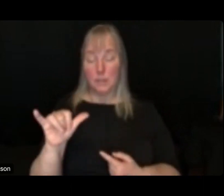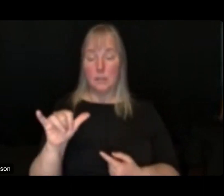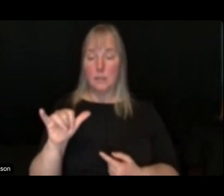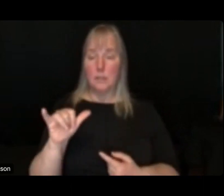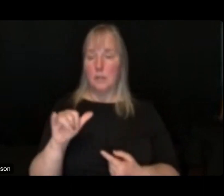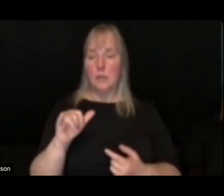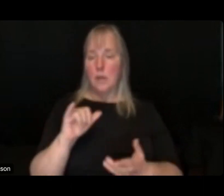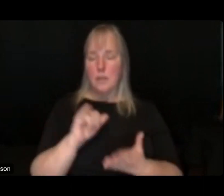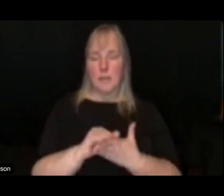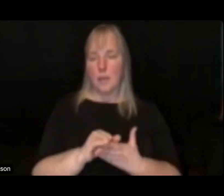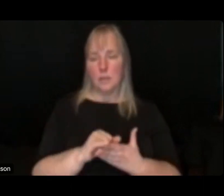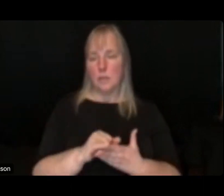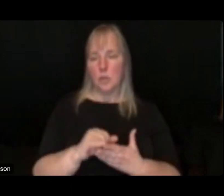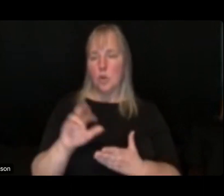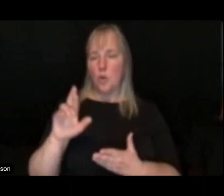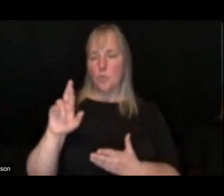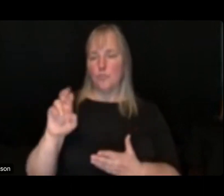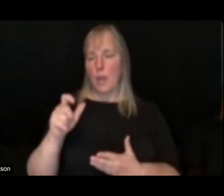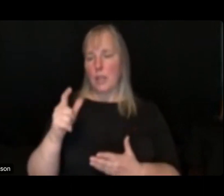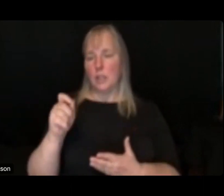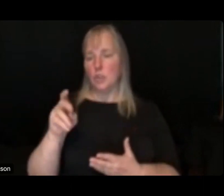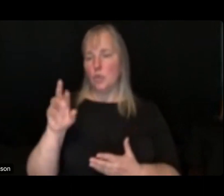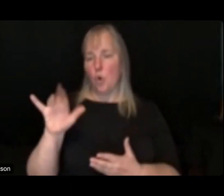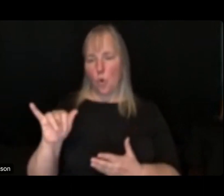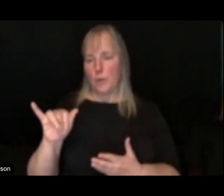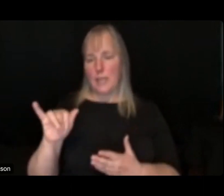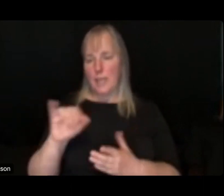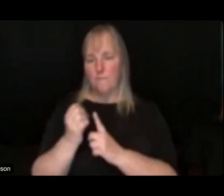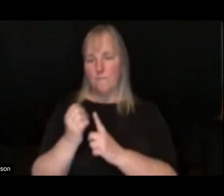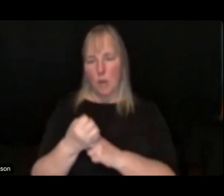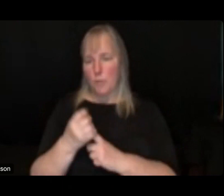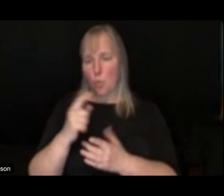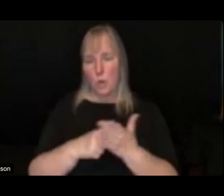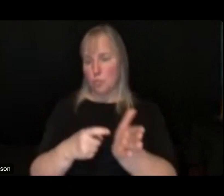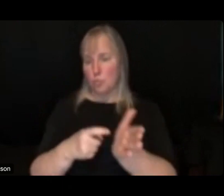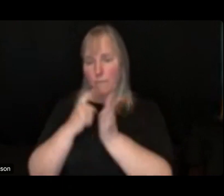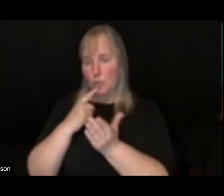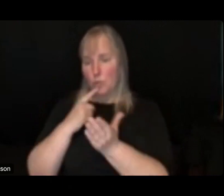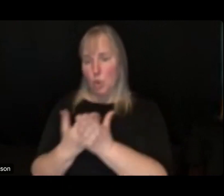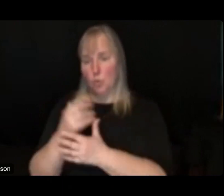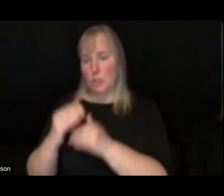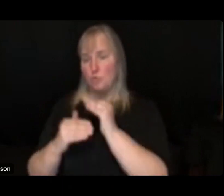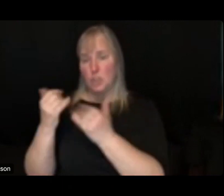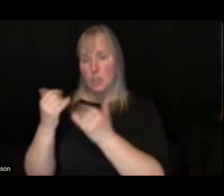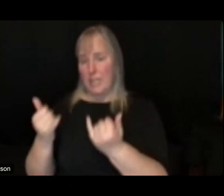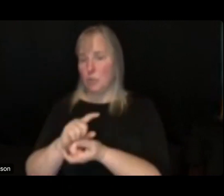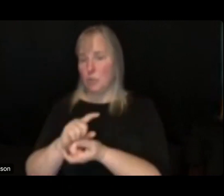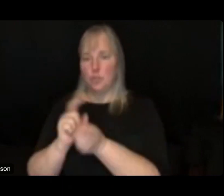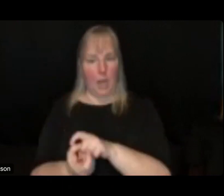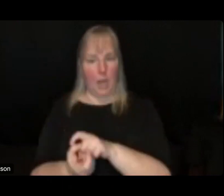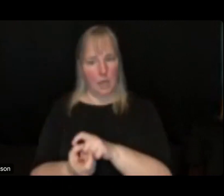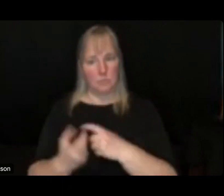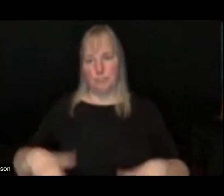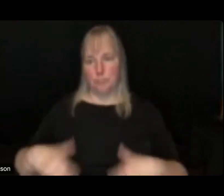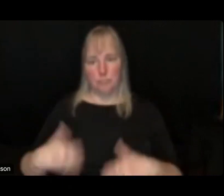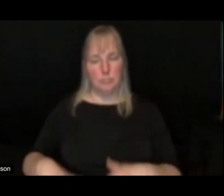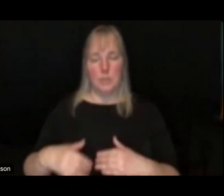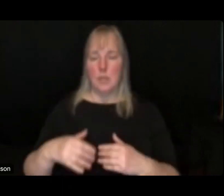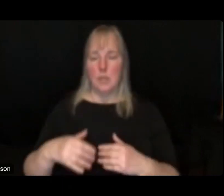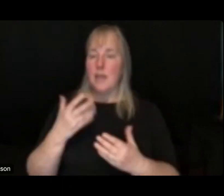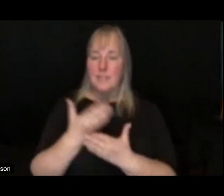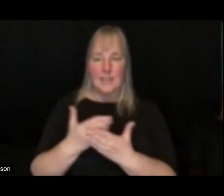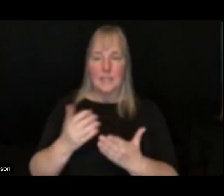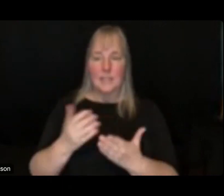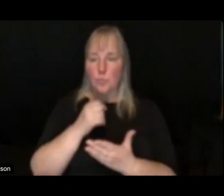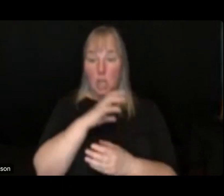just the regulatory environment on what's required in new construction now has changed, and things that were not included